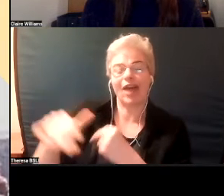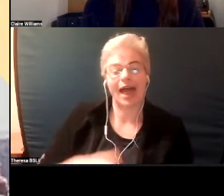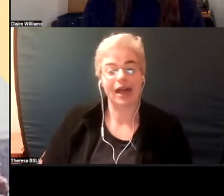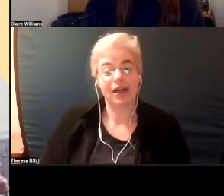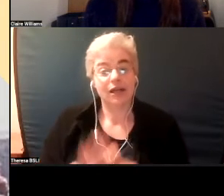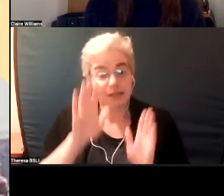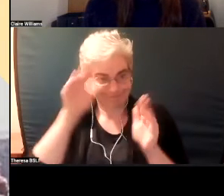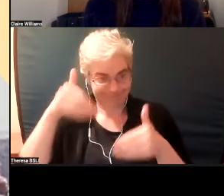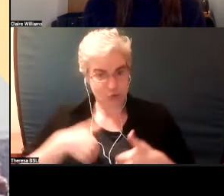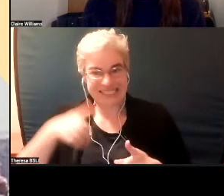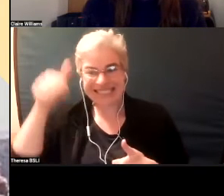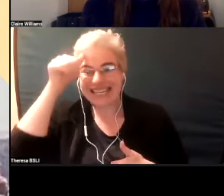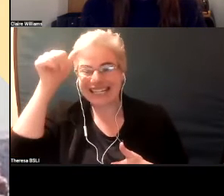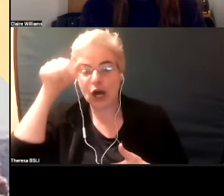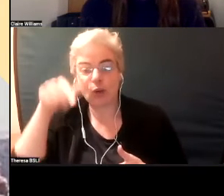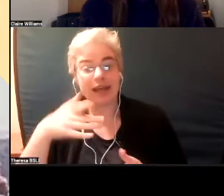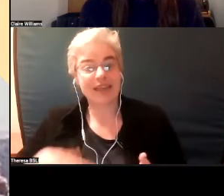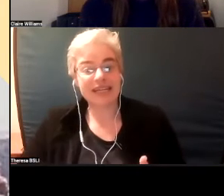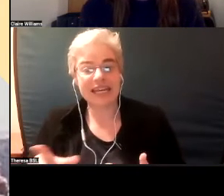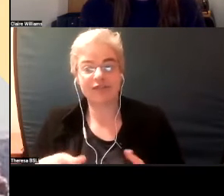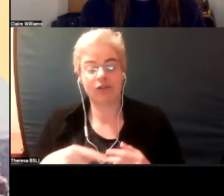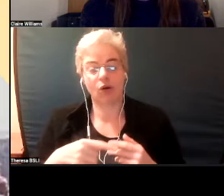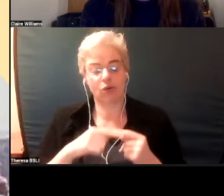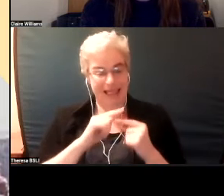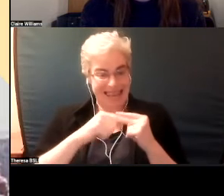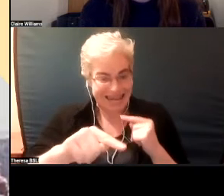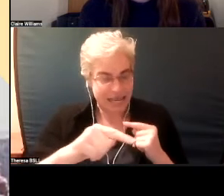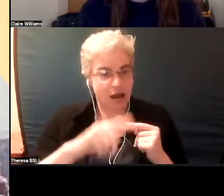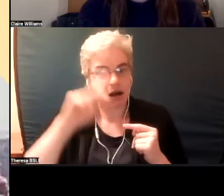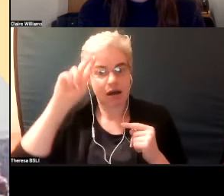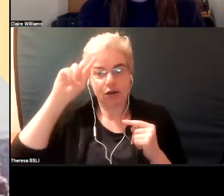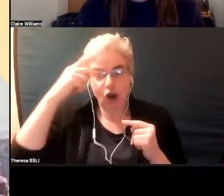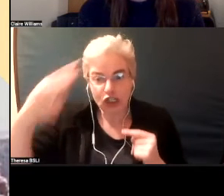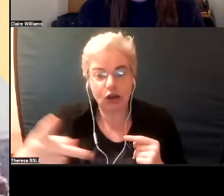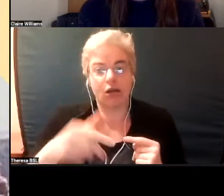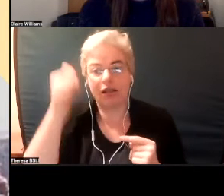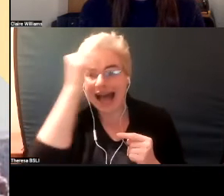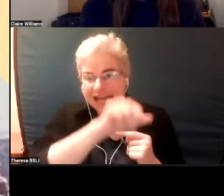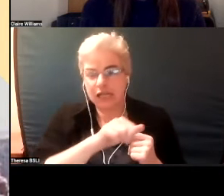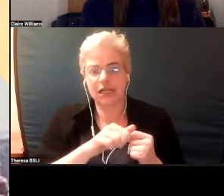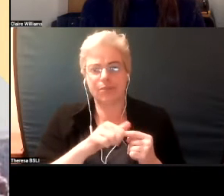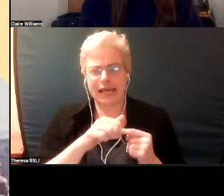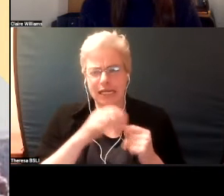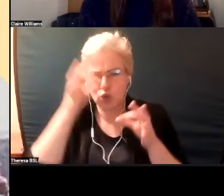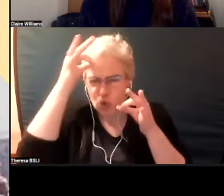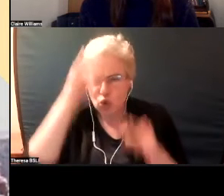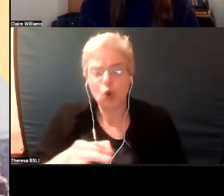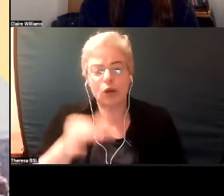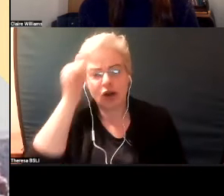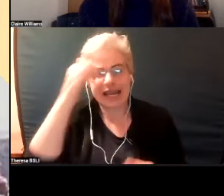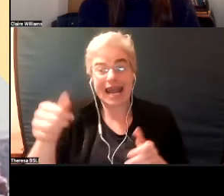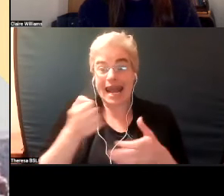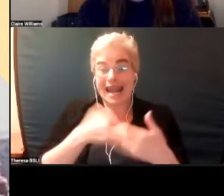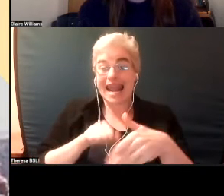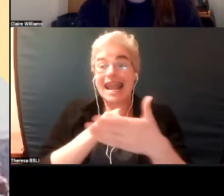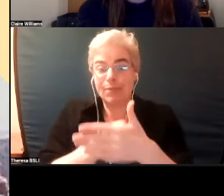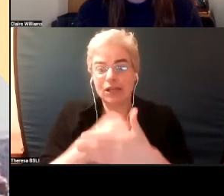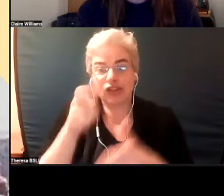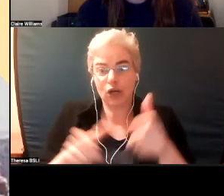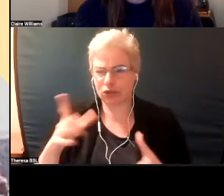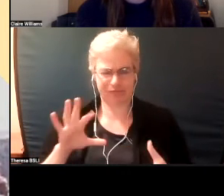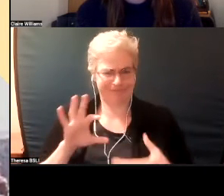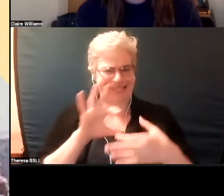knowing in particular, the need for linear, logical, verbal, and academically vigorous knowing limits those who do not engage with the